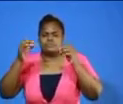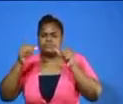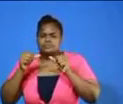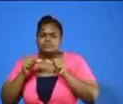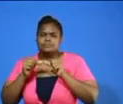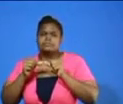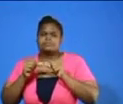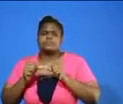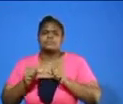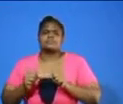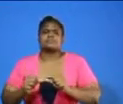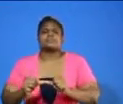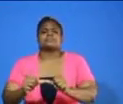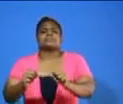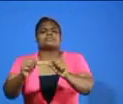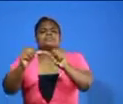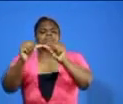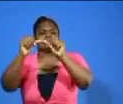from the